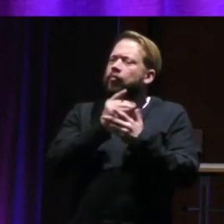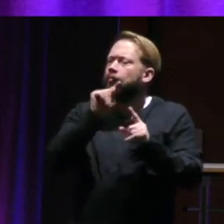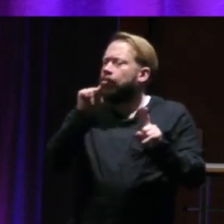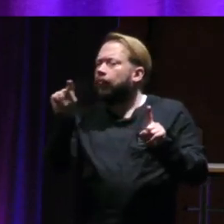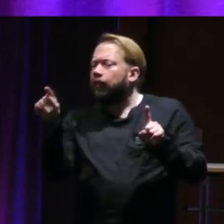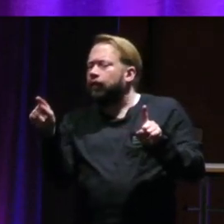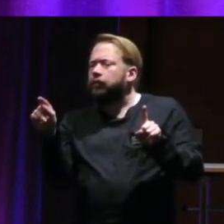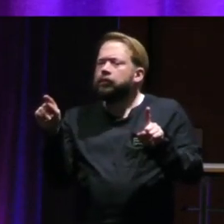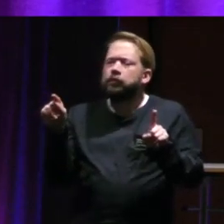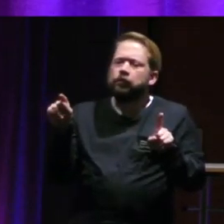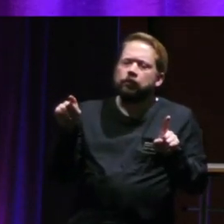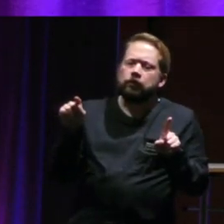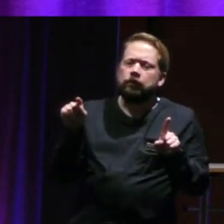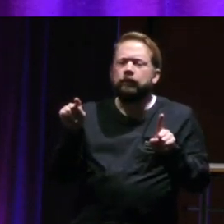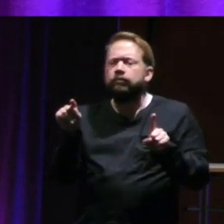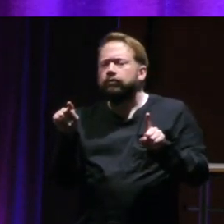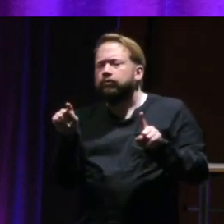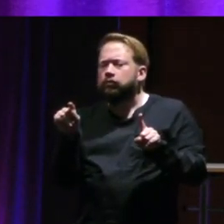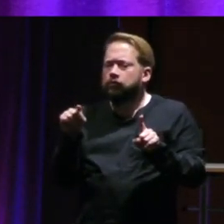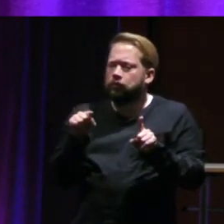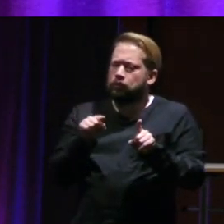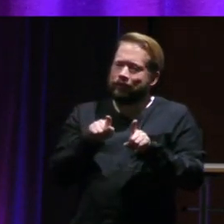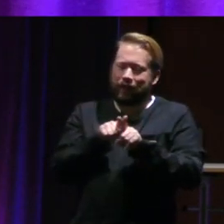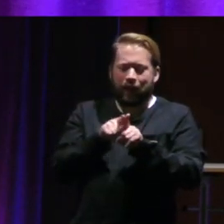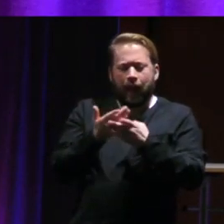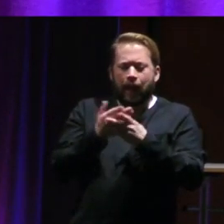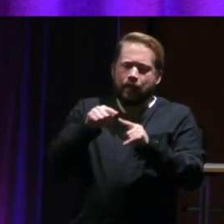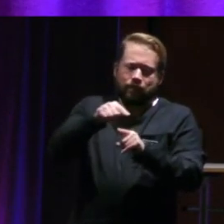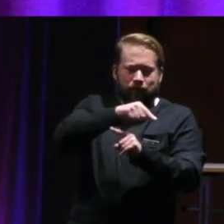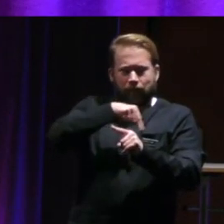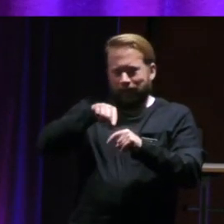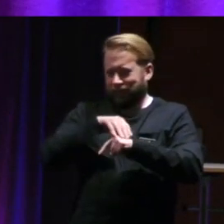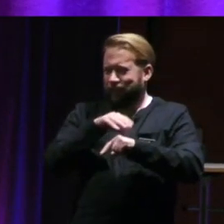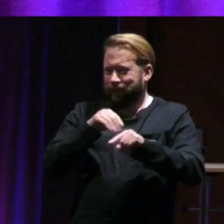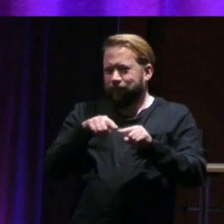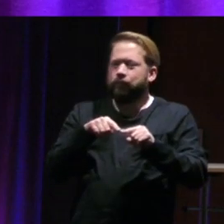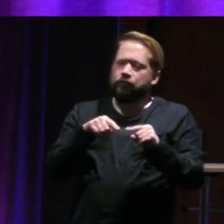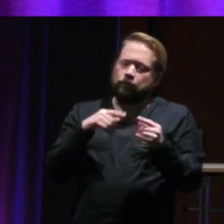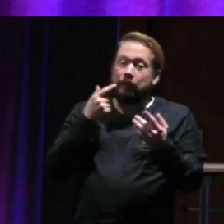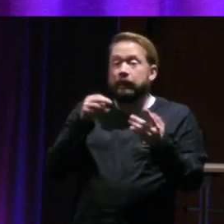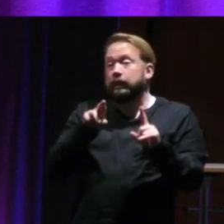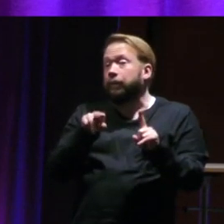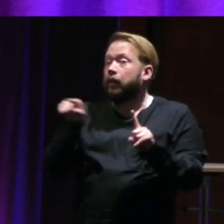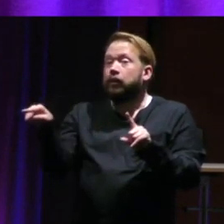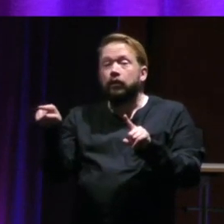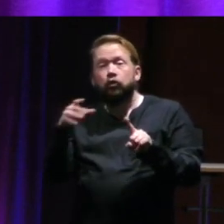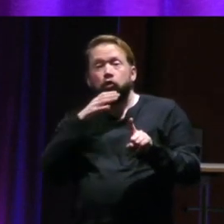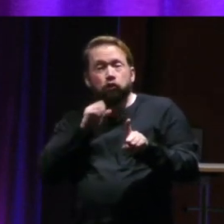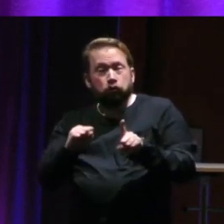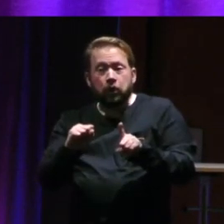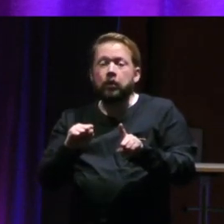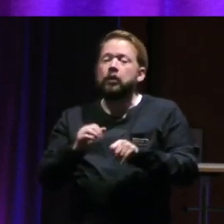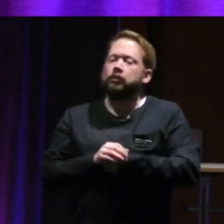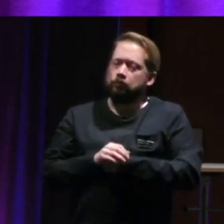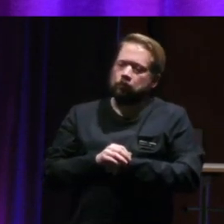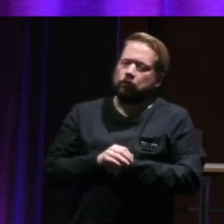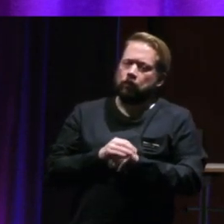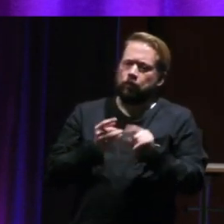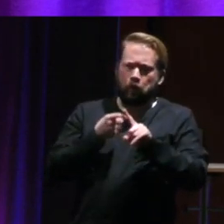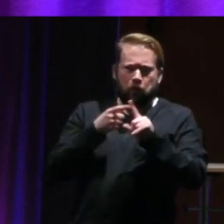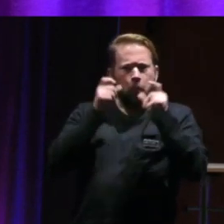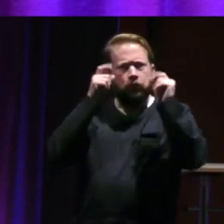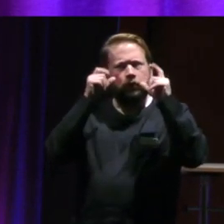powerful neighbors and the situation for democracy and human rights there in Russia. And we started to bring attention